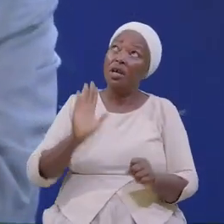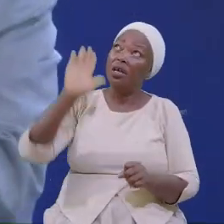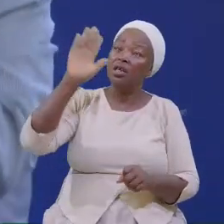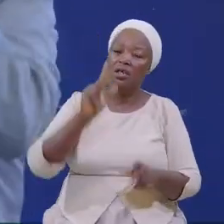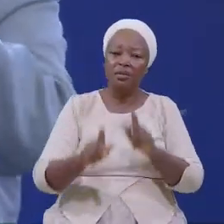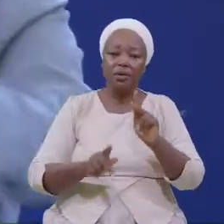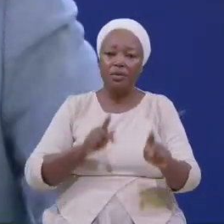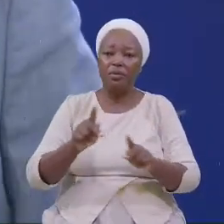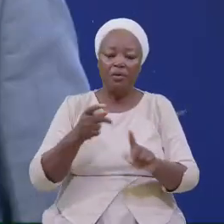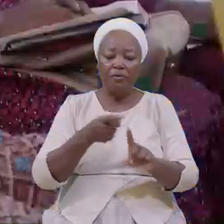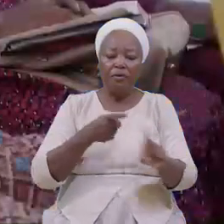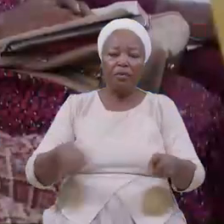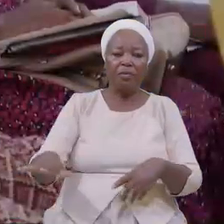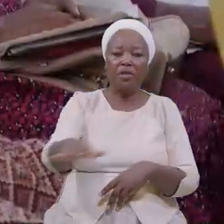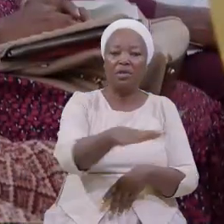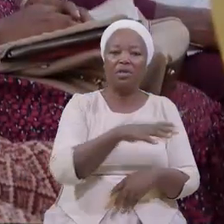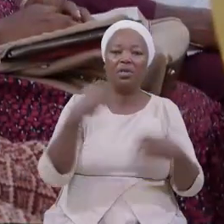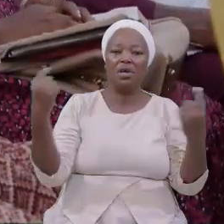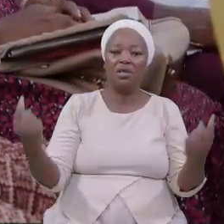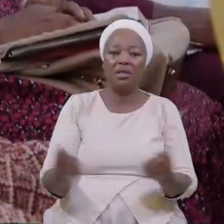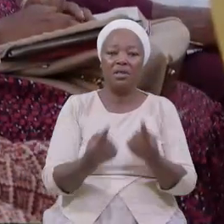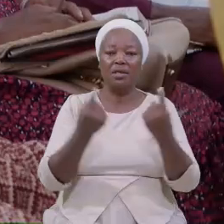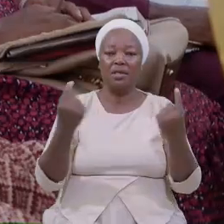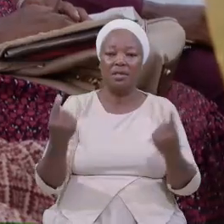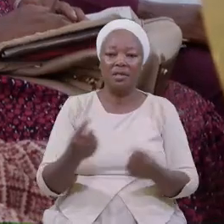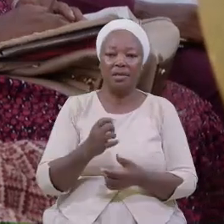people from their sins.